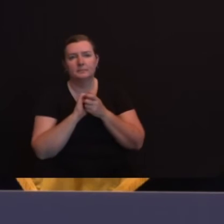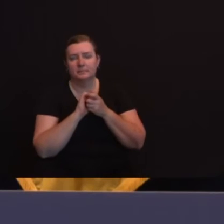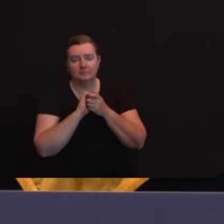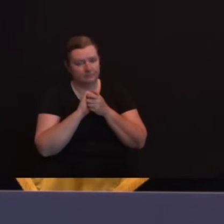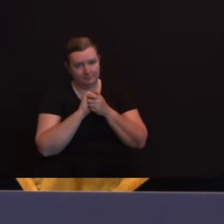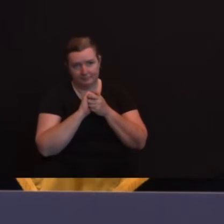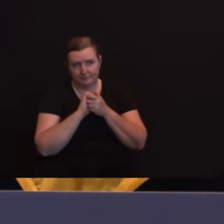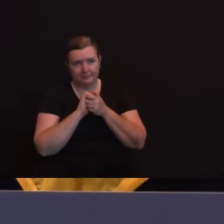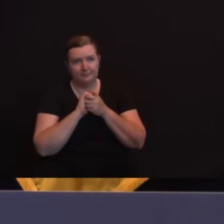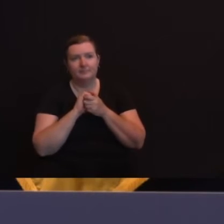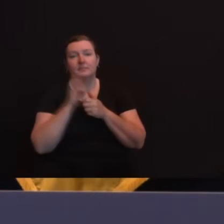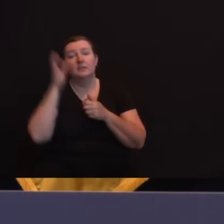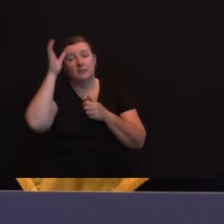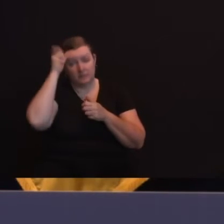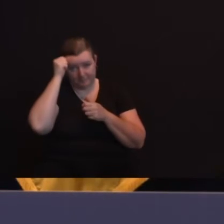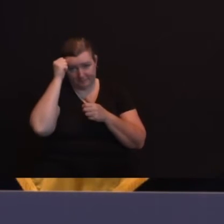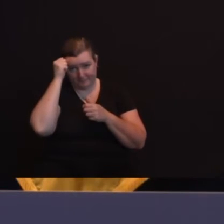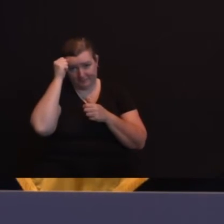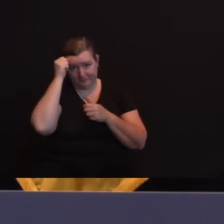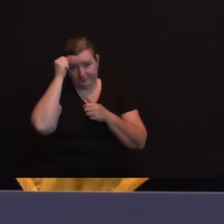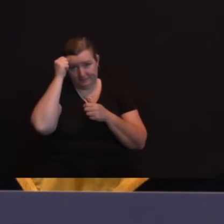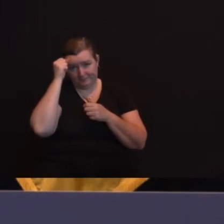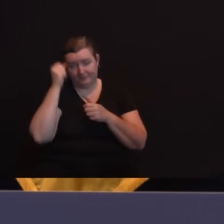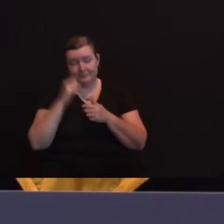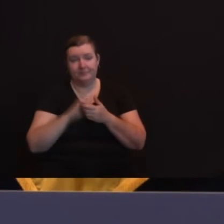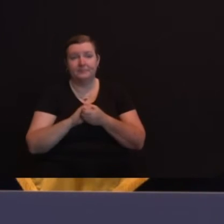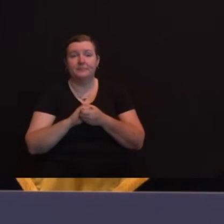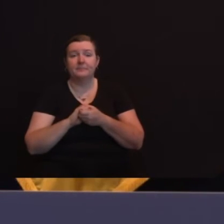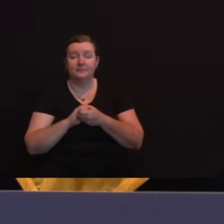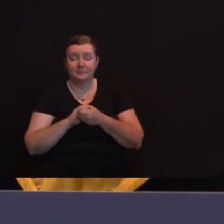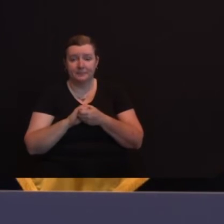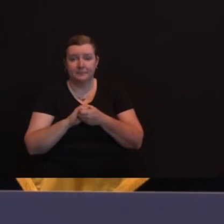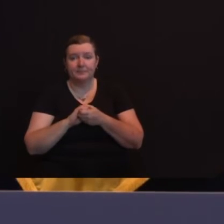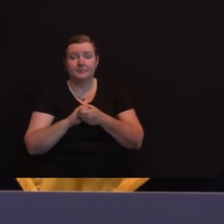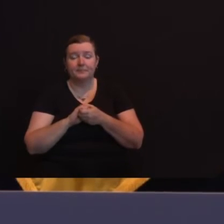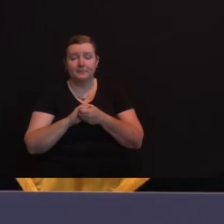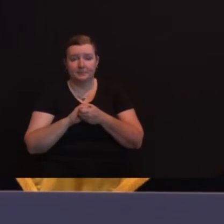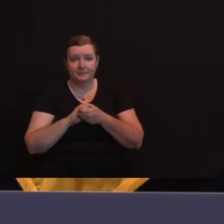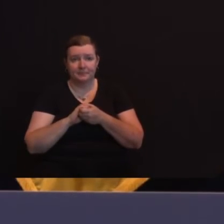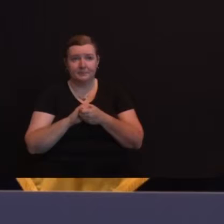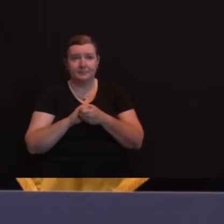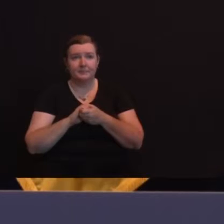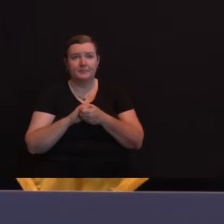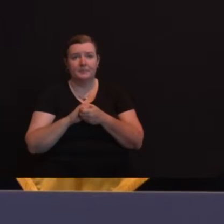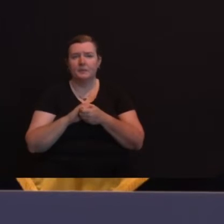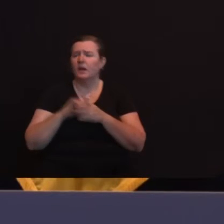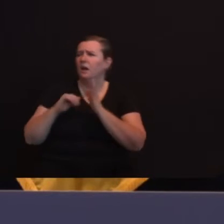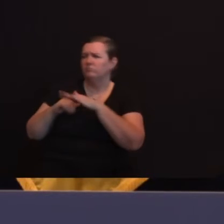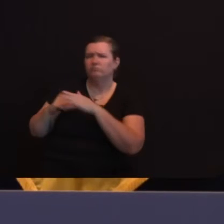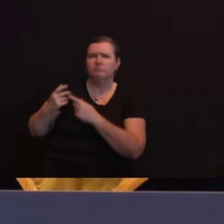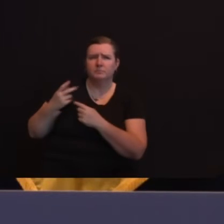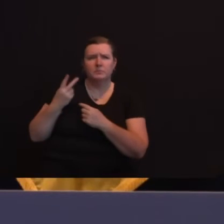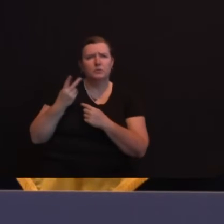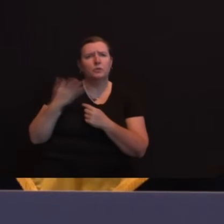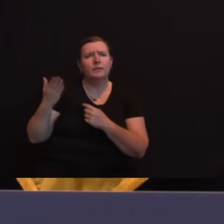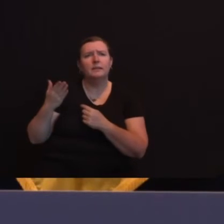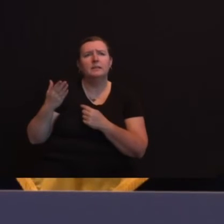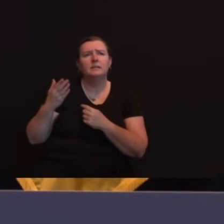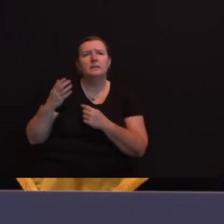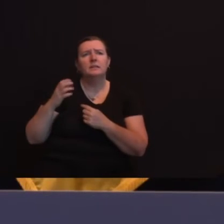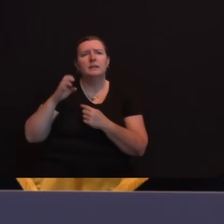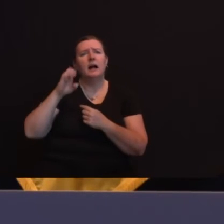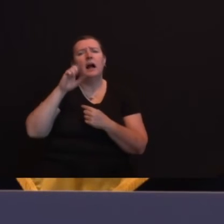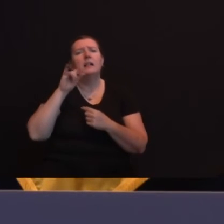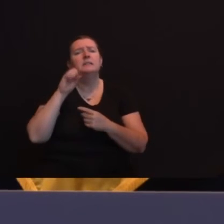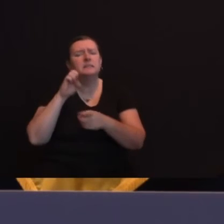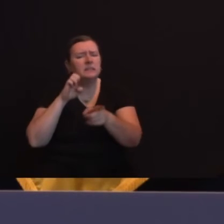us. Two quick things. One is marrying back to Elise's point, and the